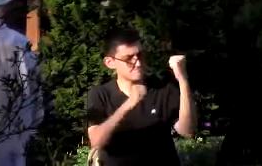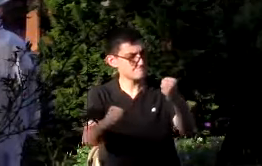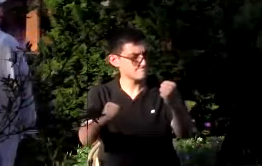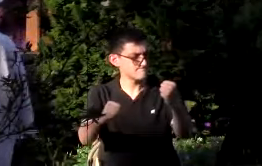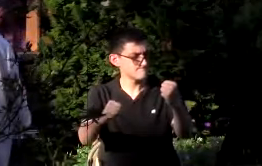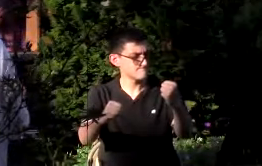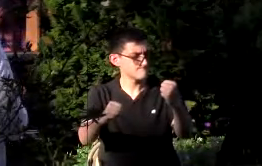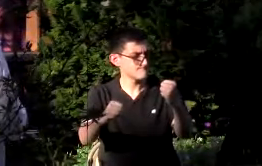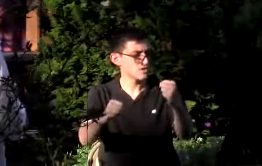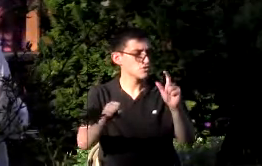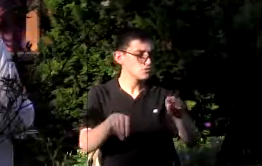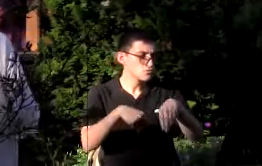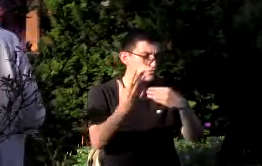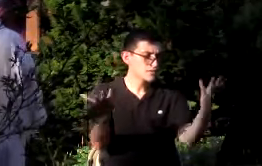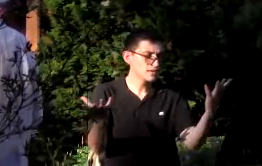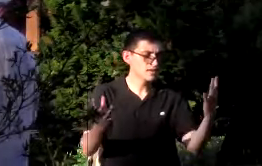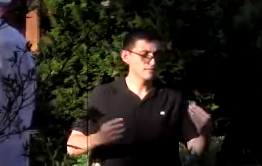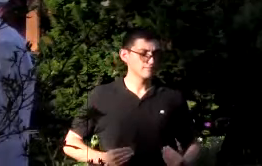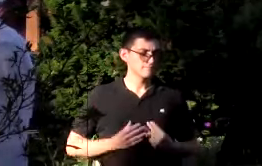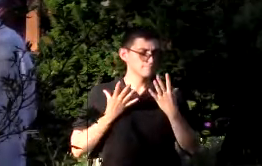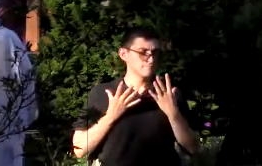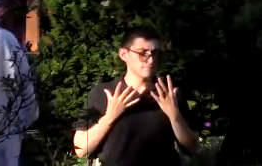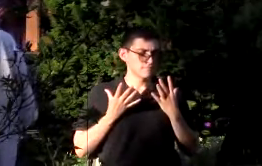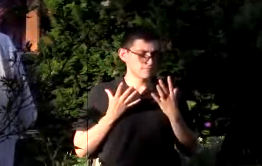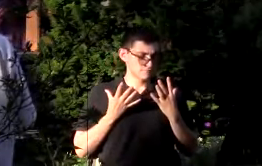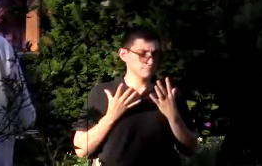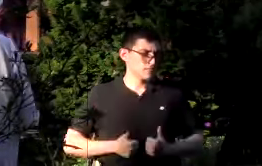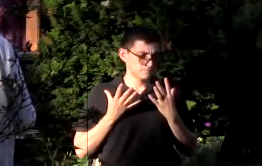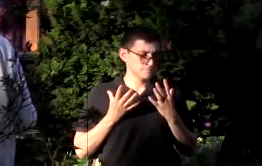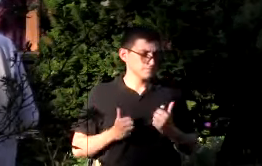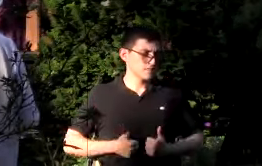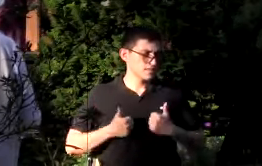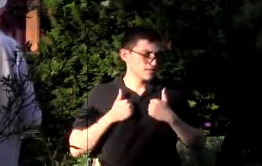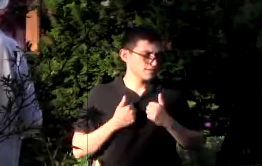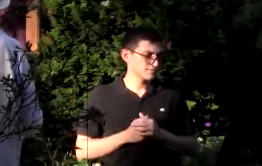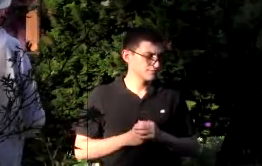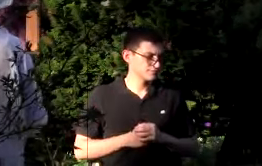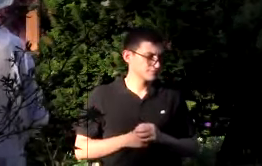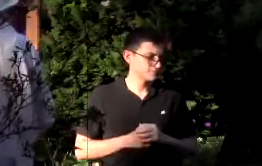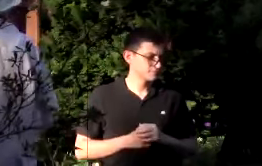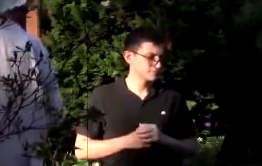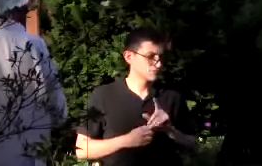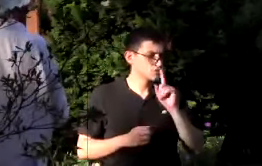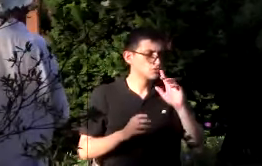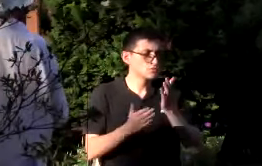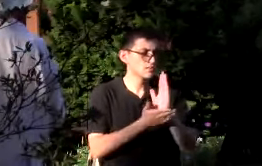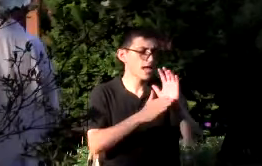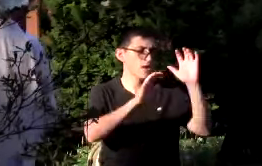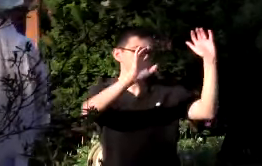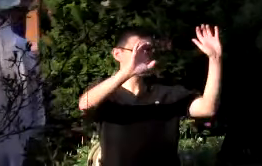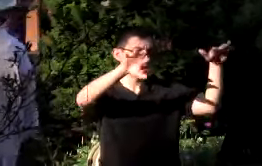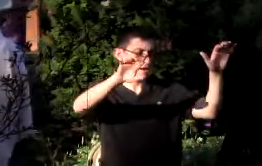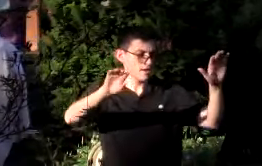morid hatal, mechalkel hayim bechesed, mechaye